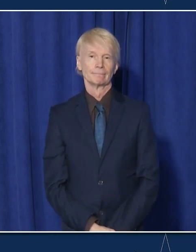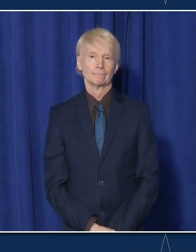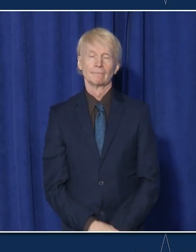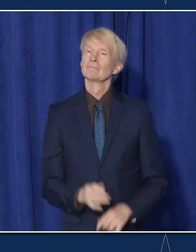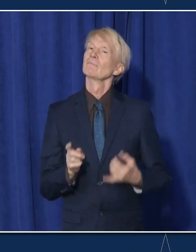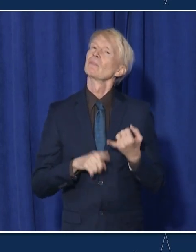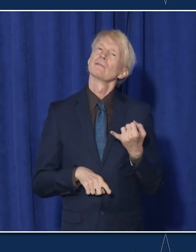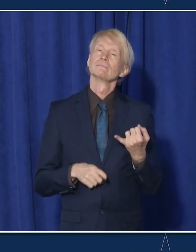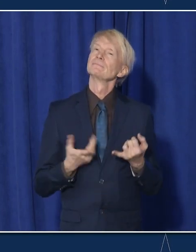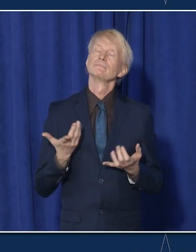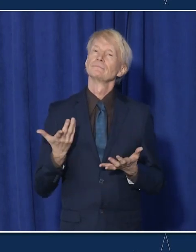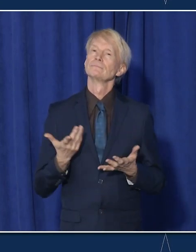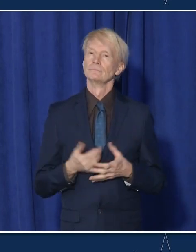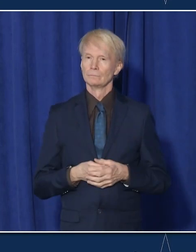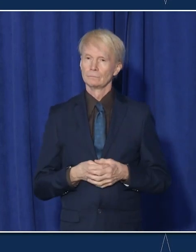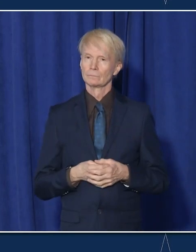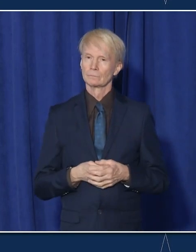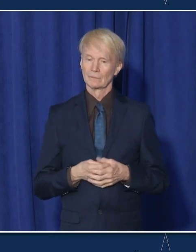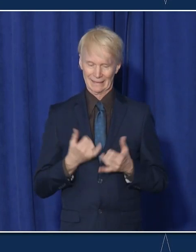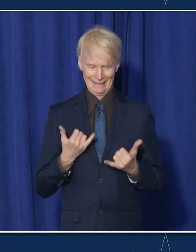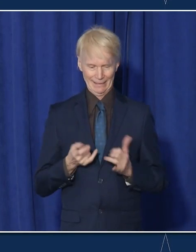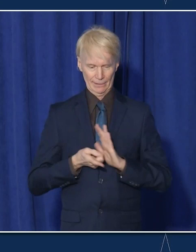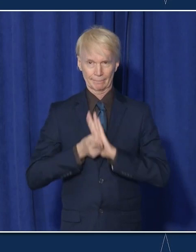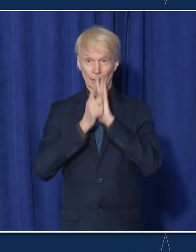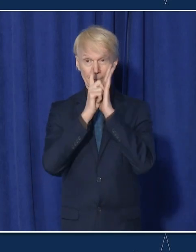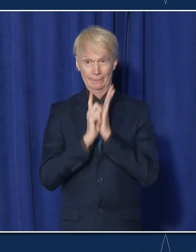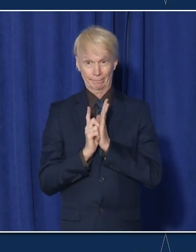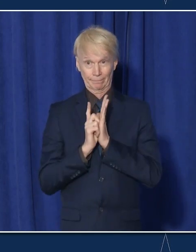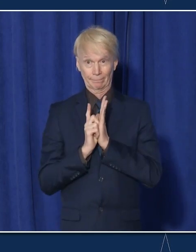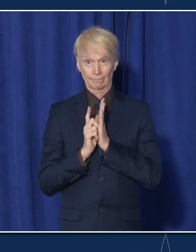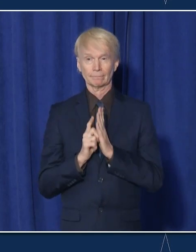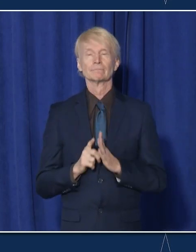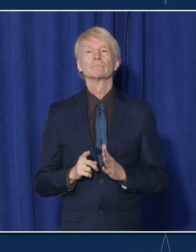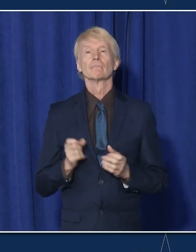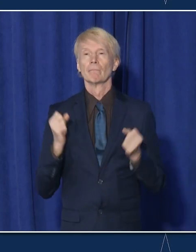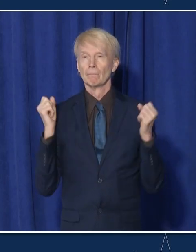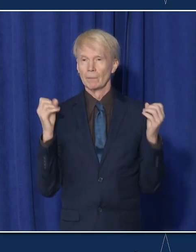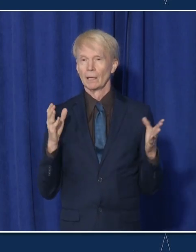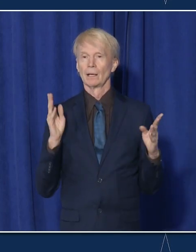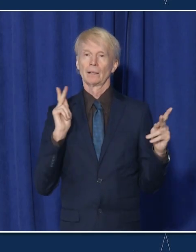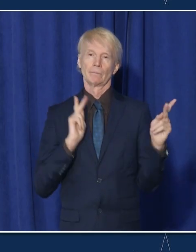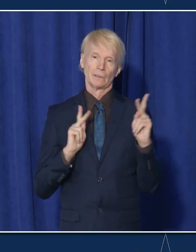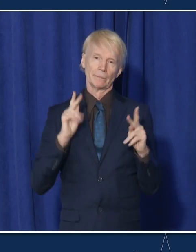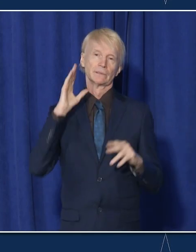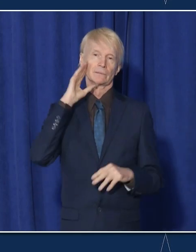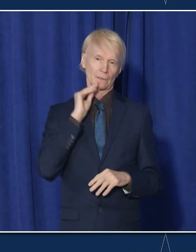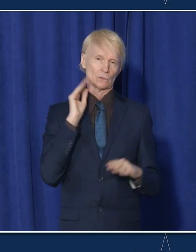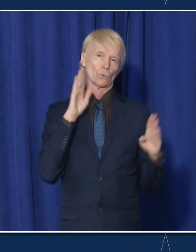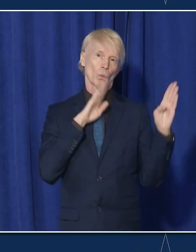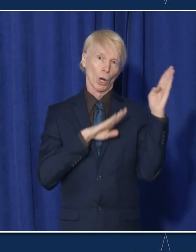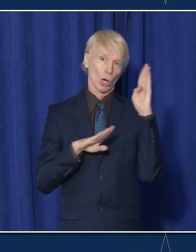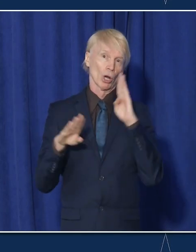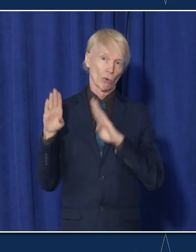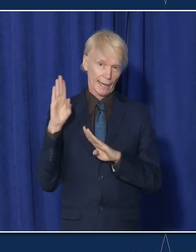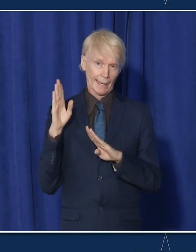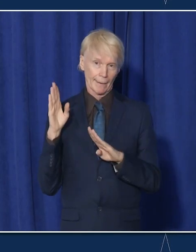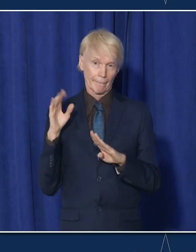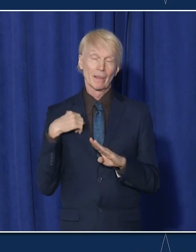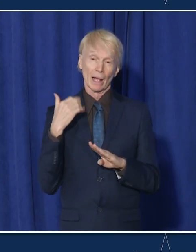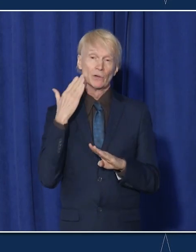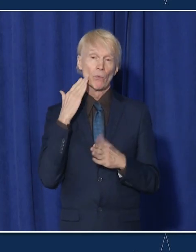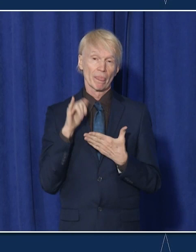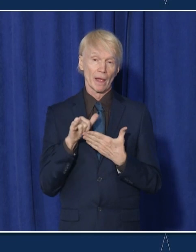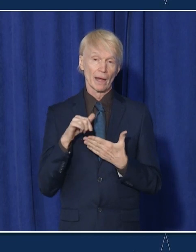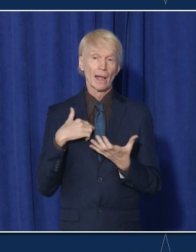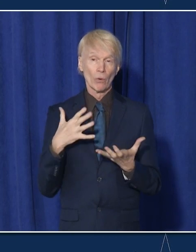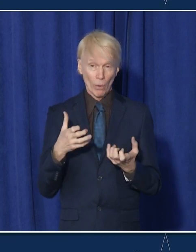Finally, as we think about this moment, a lot of people are worried. I know that. And I want you to